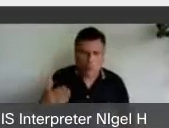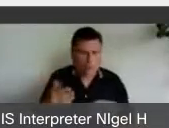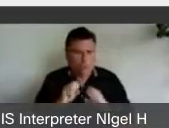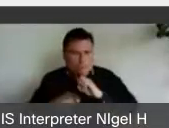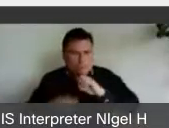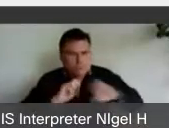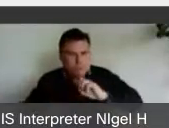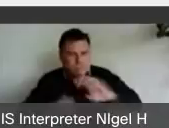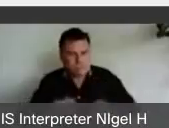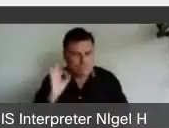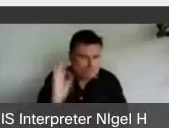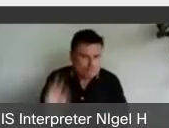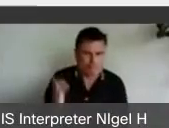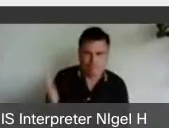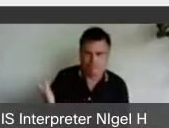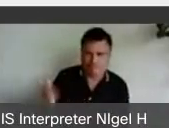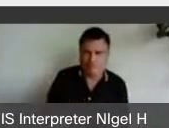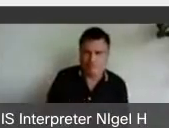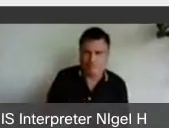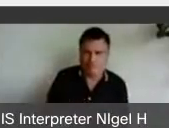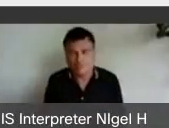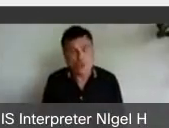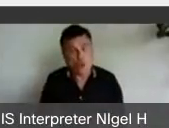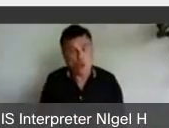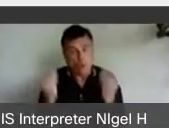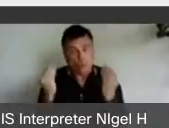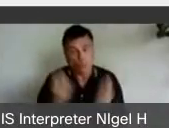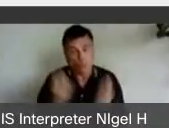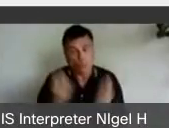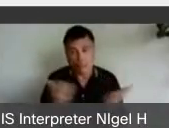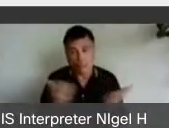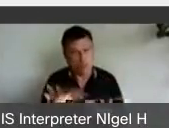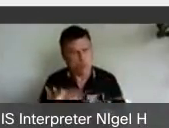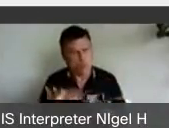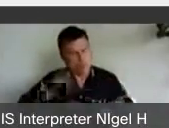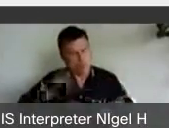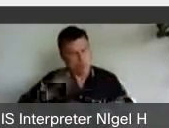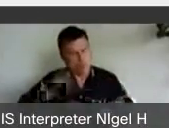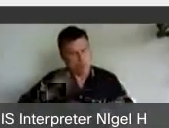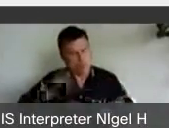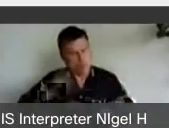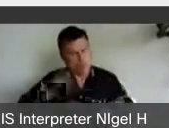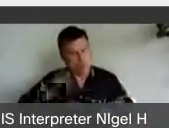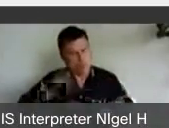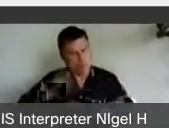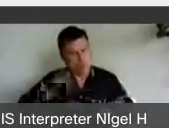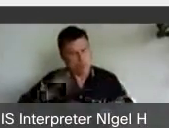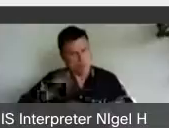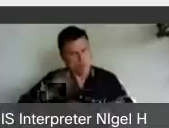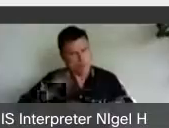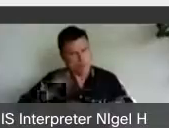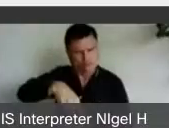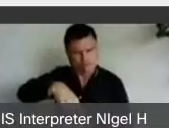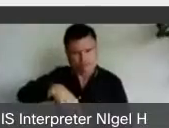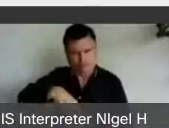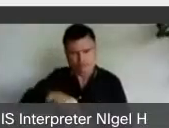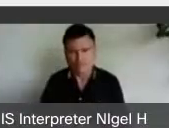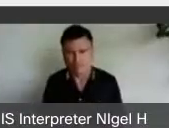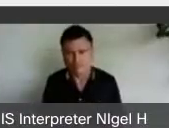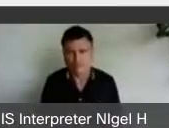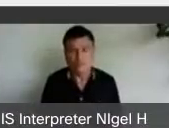in steering a positive change in what's a very uncertain future. And something I think will resonate really with many of us here